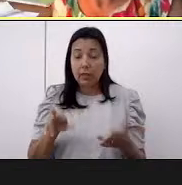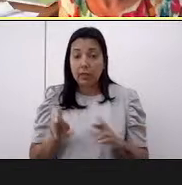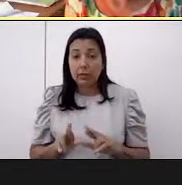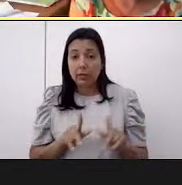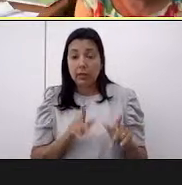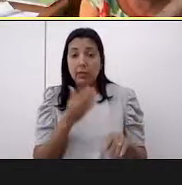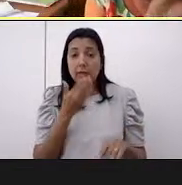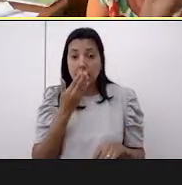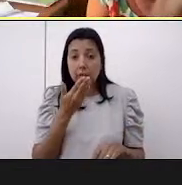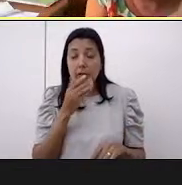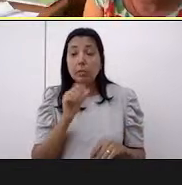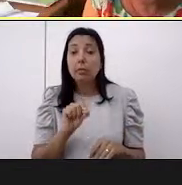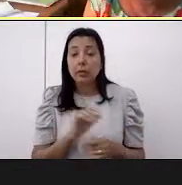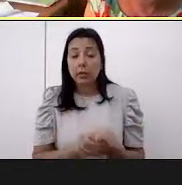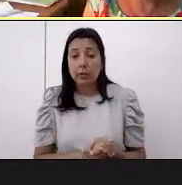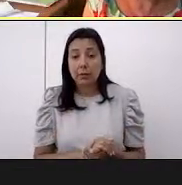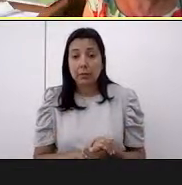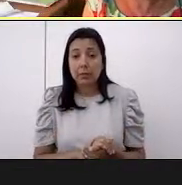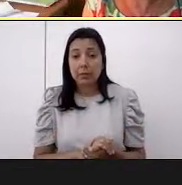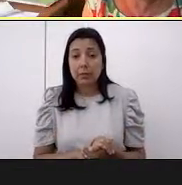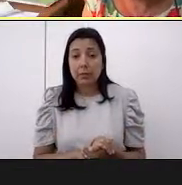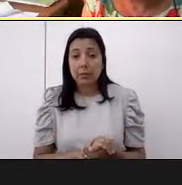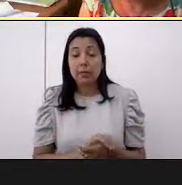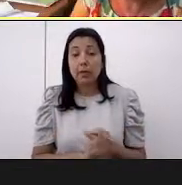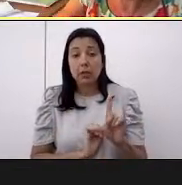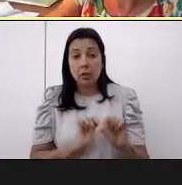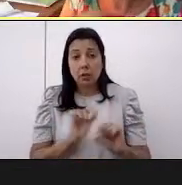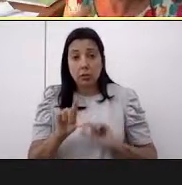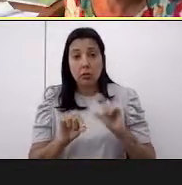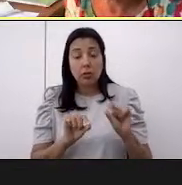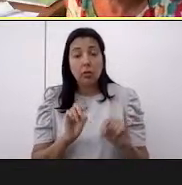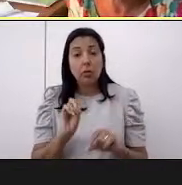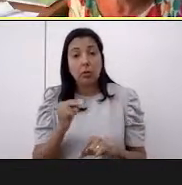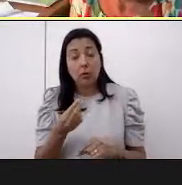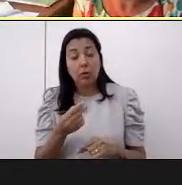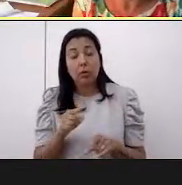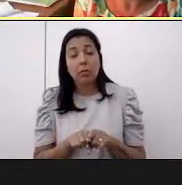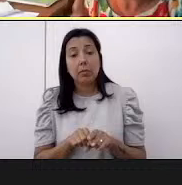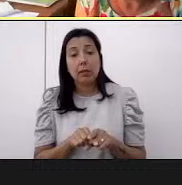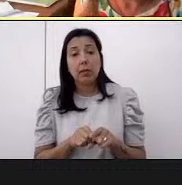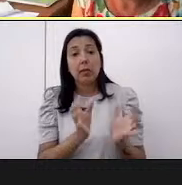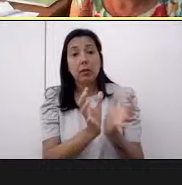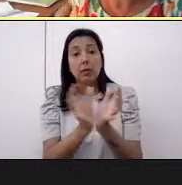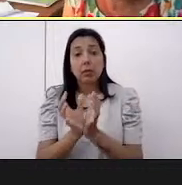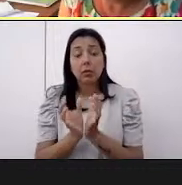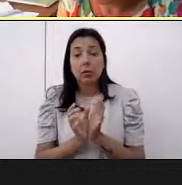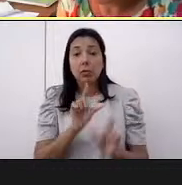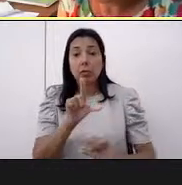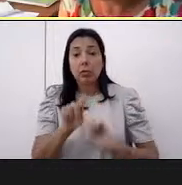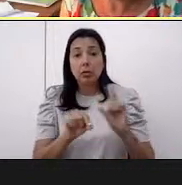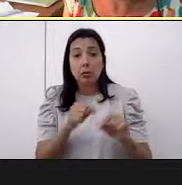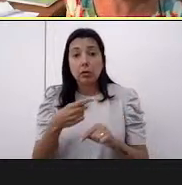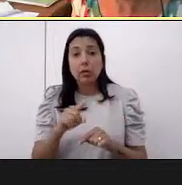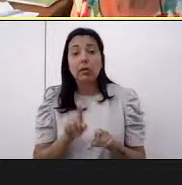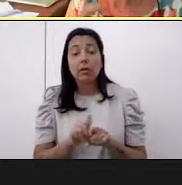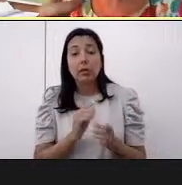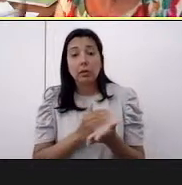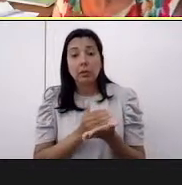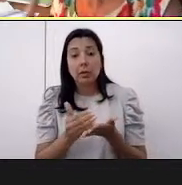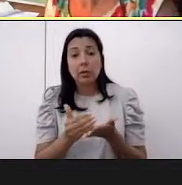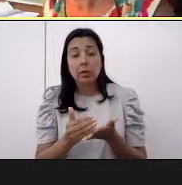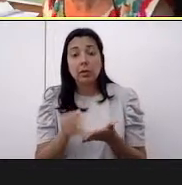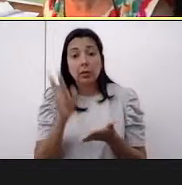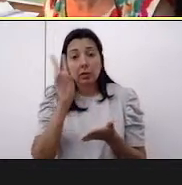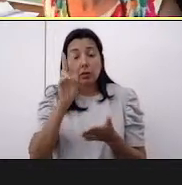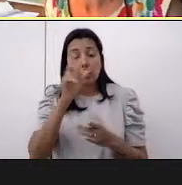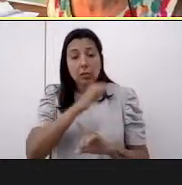discussion, which are from specialized forums to the policy forum, which is more targeted at policy making already, and